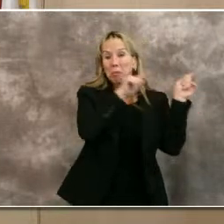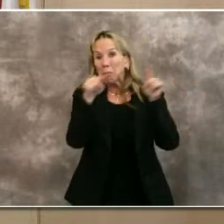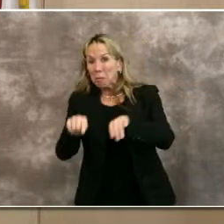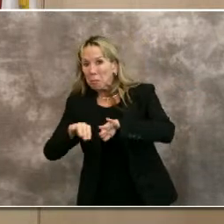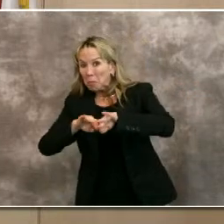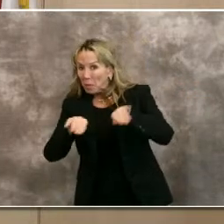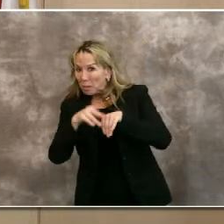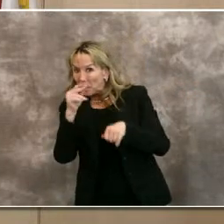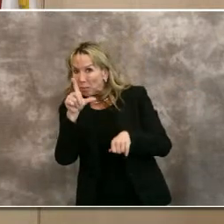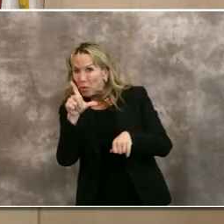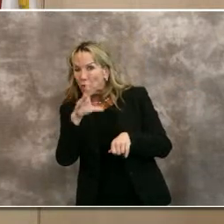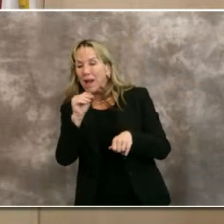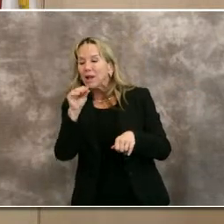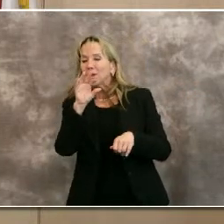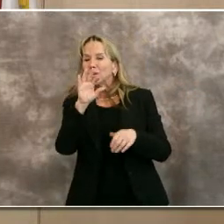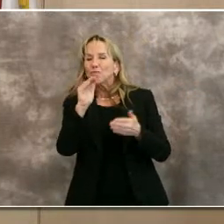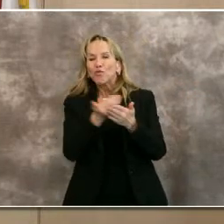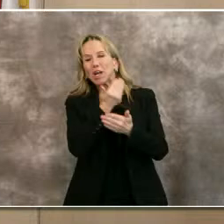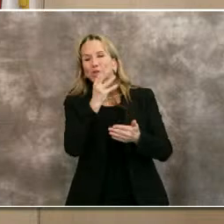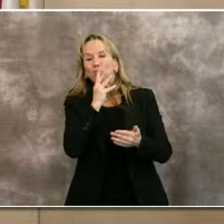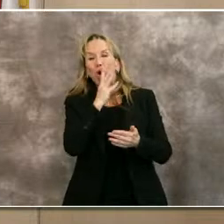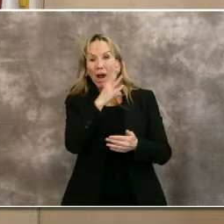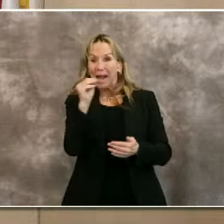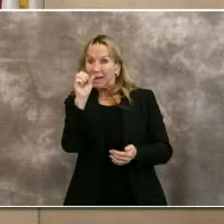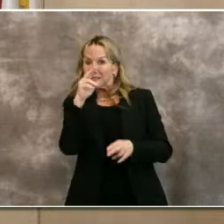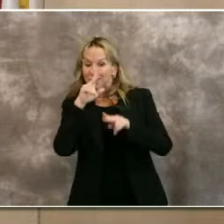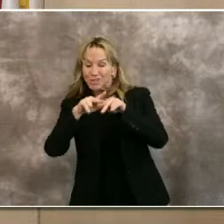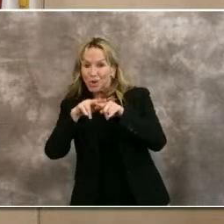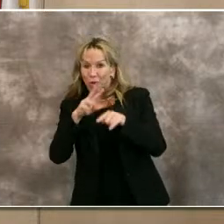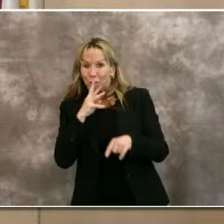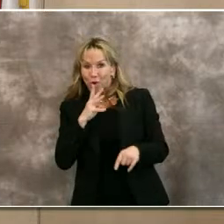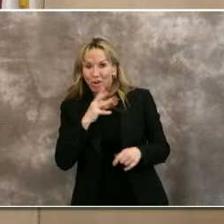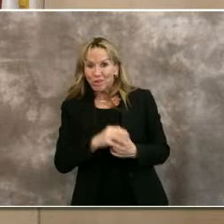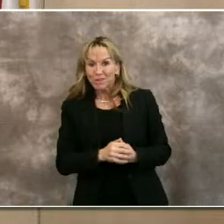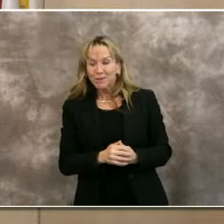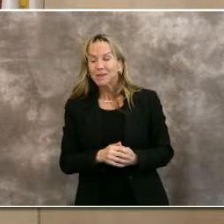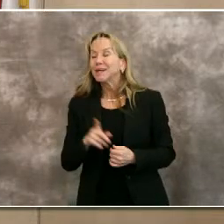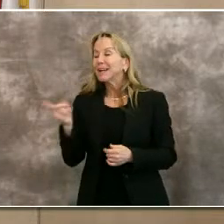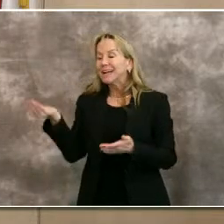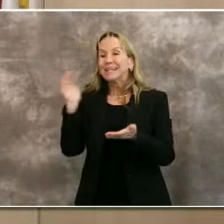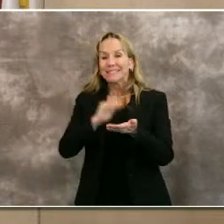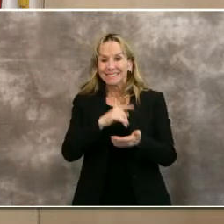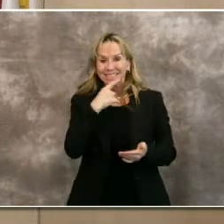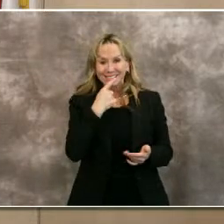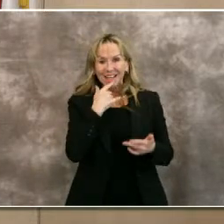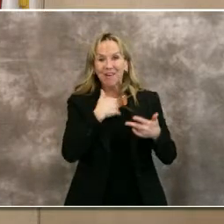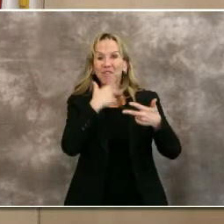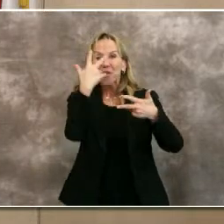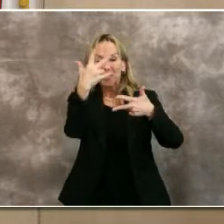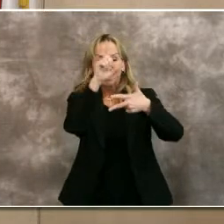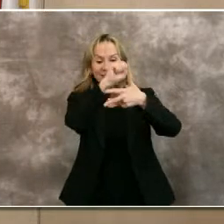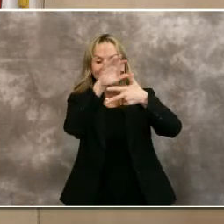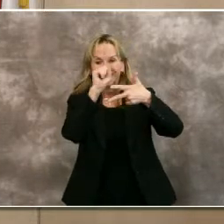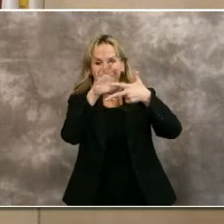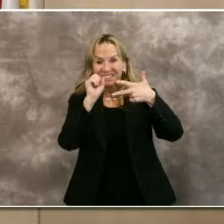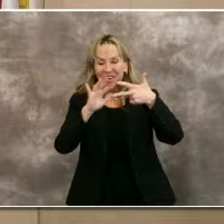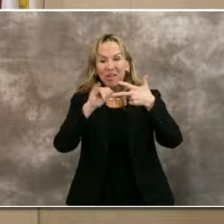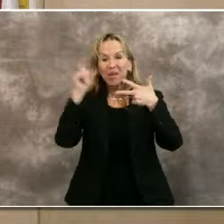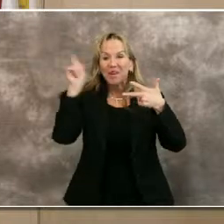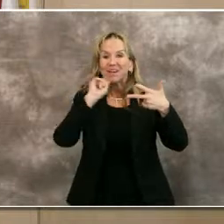pools? So pools, again, were included in 3 of the guidances that have already, well, that would be